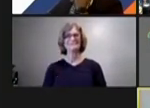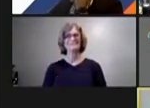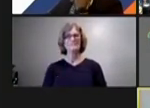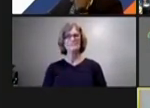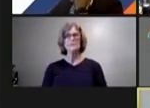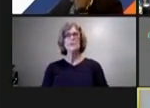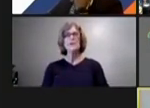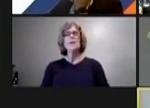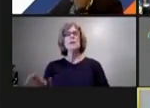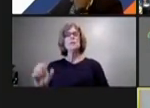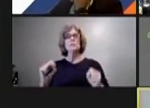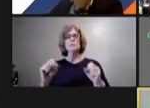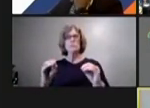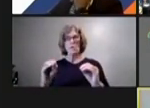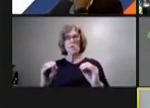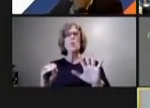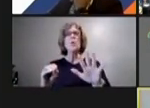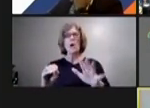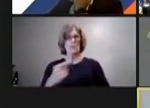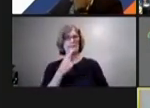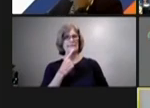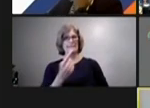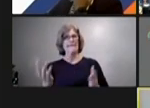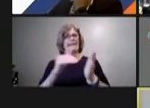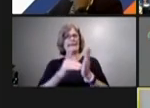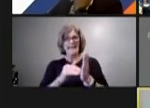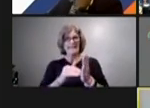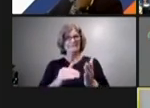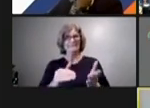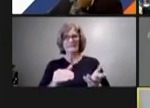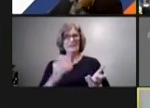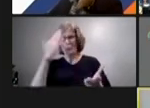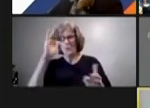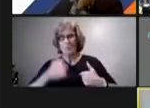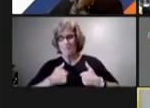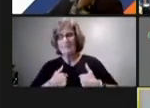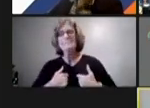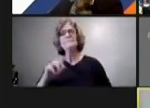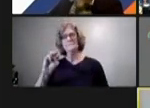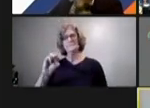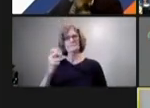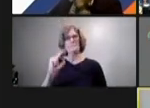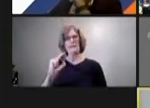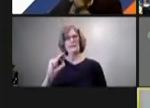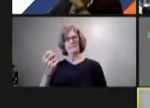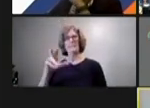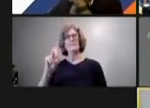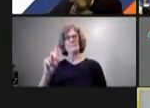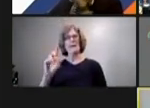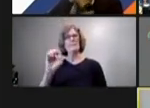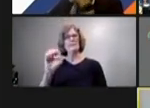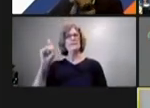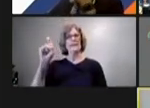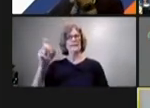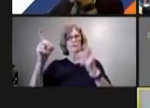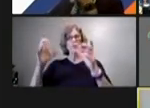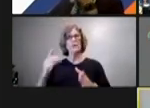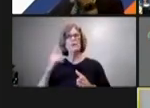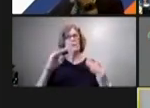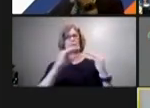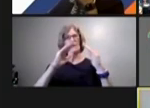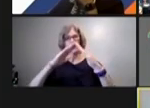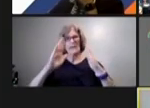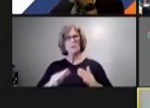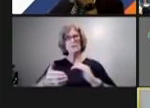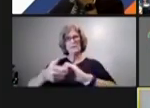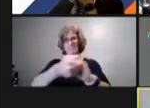So just to restate for anyone who hasn't heard me before, my name is Megan Hammond. I'm the executive director of the Fair Housing Partnership of Greater